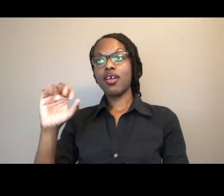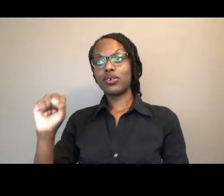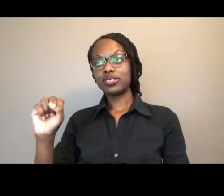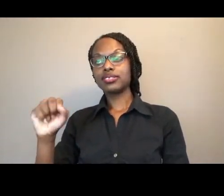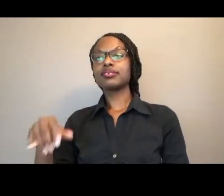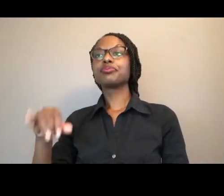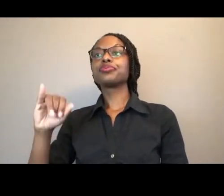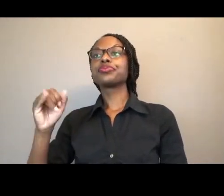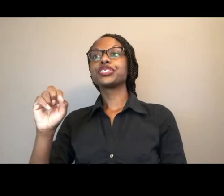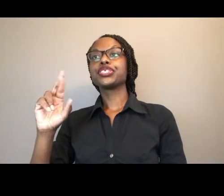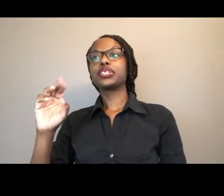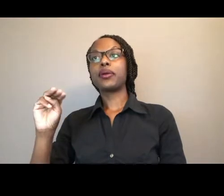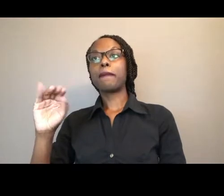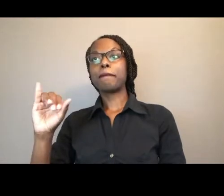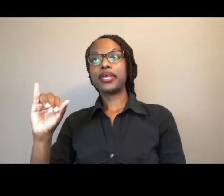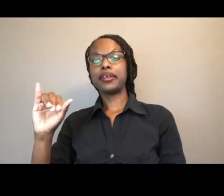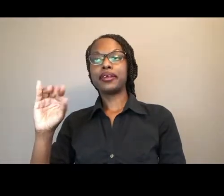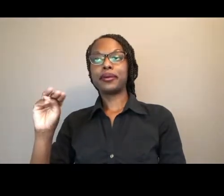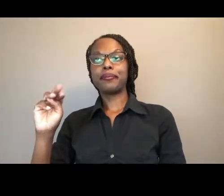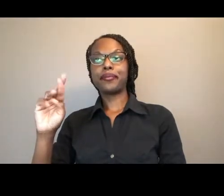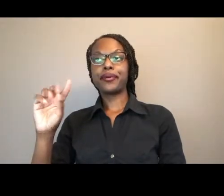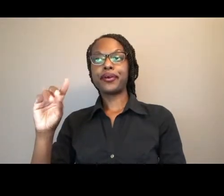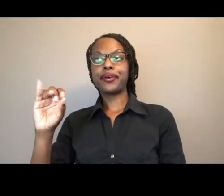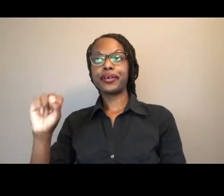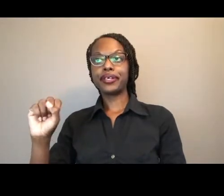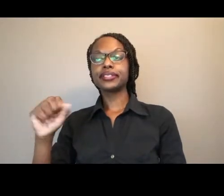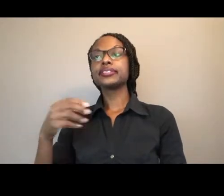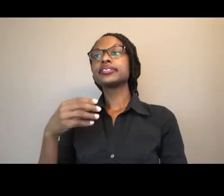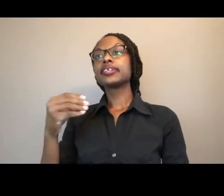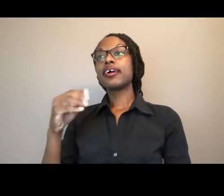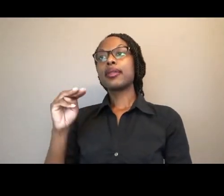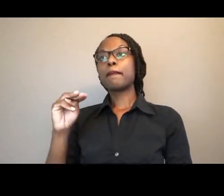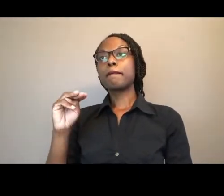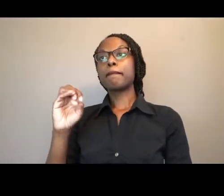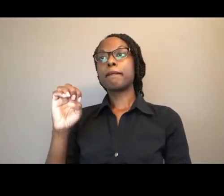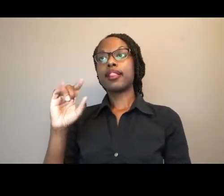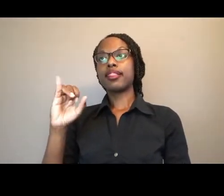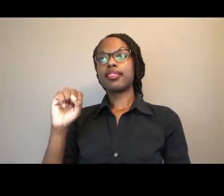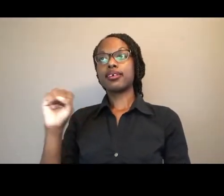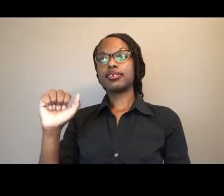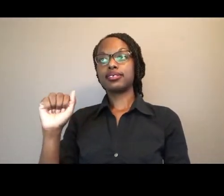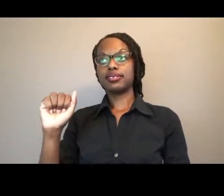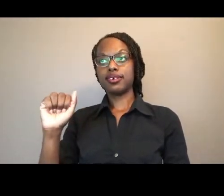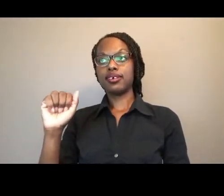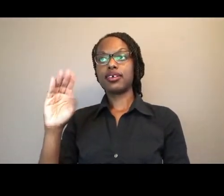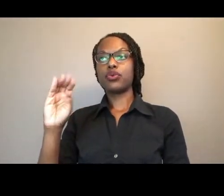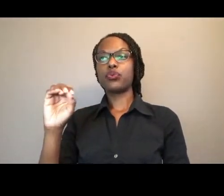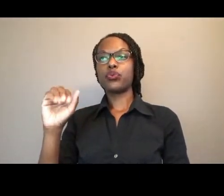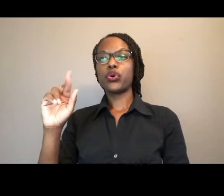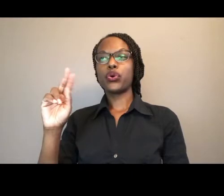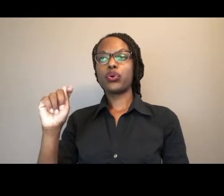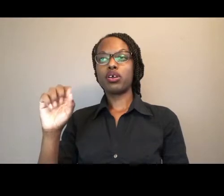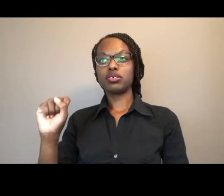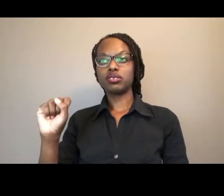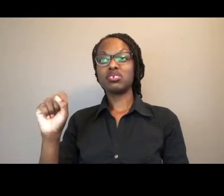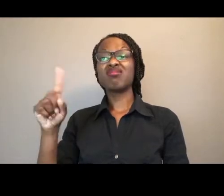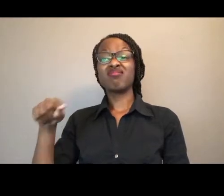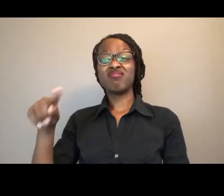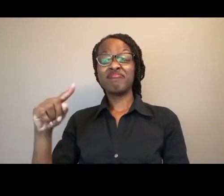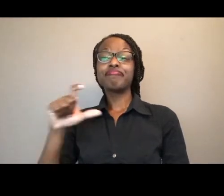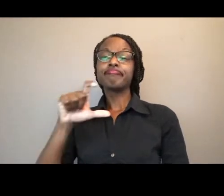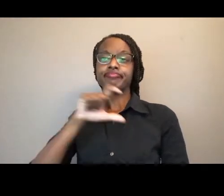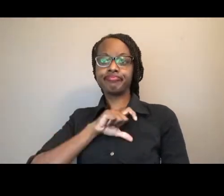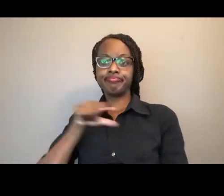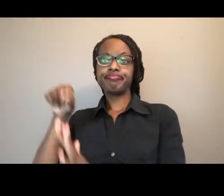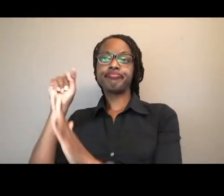lack of accessibility to the New York subway, the New York City